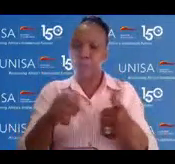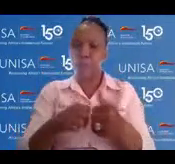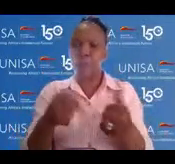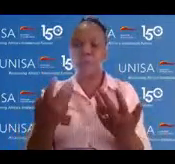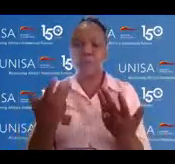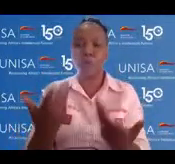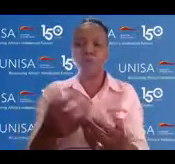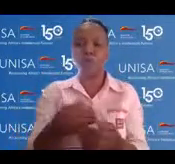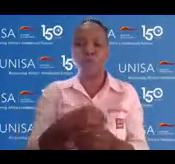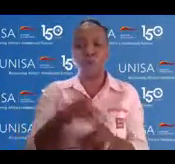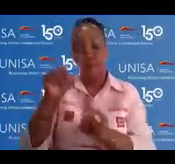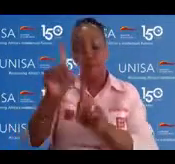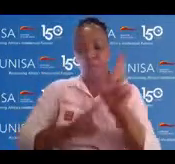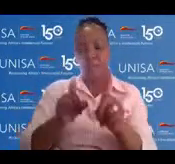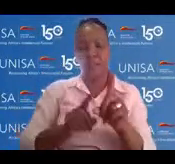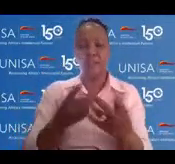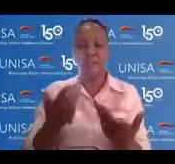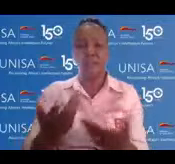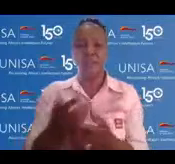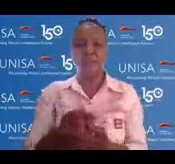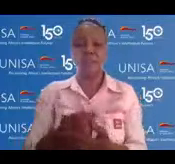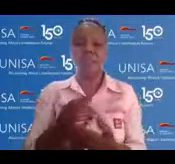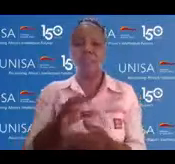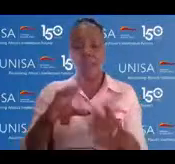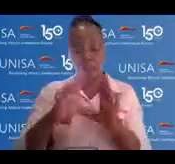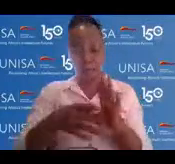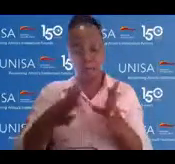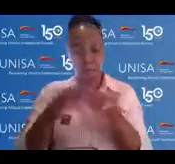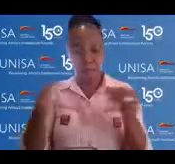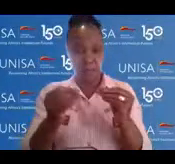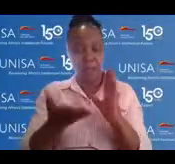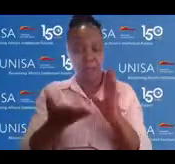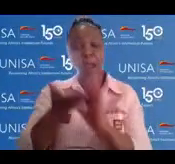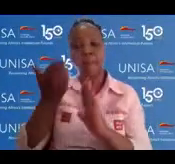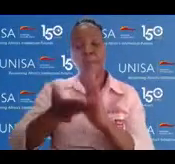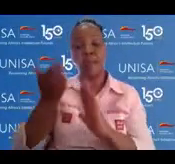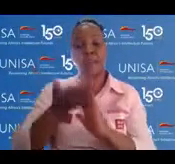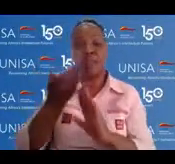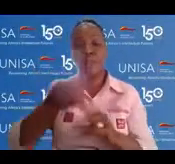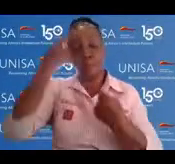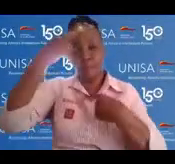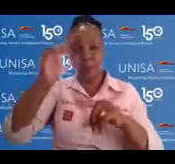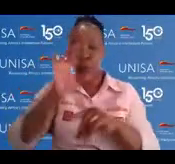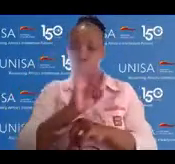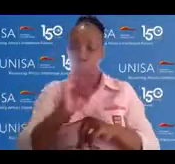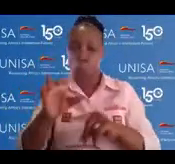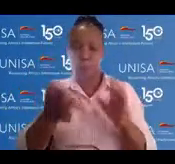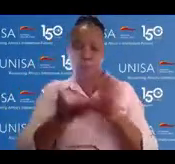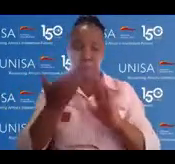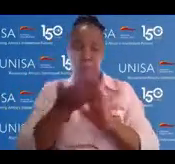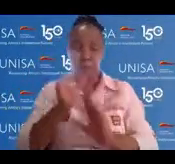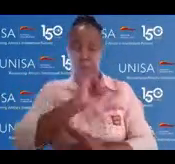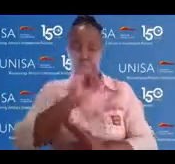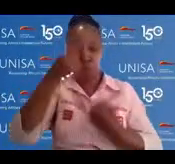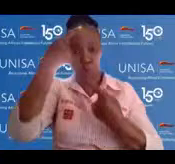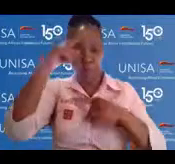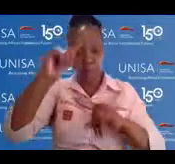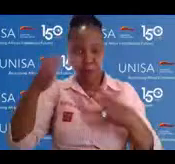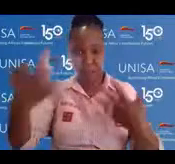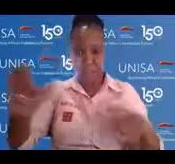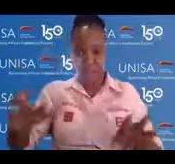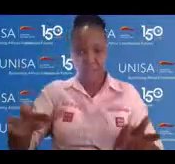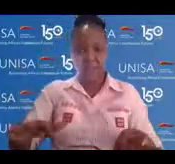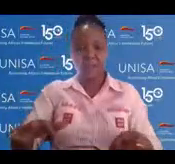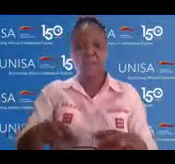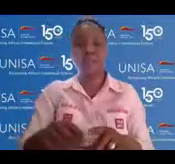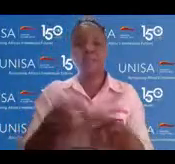Then from there, you say update profile. Once you update profile, if you can see now, at least,